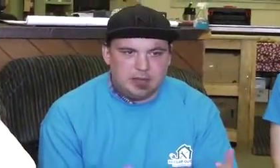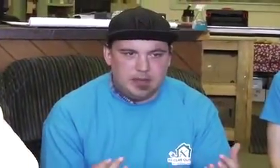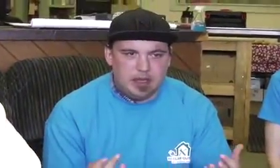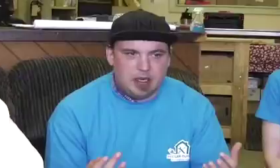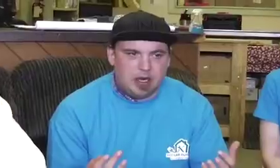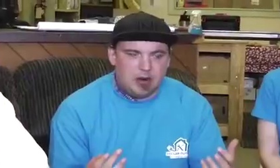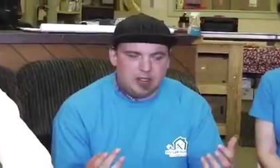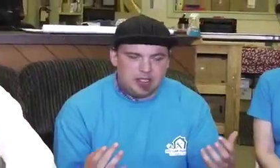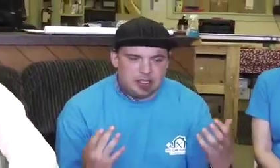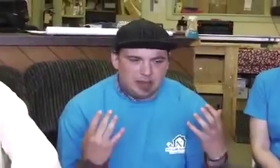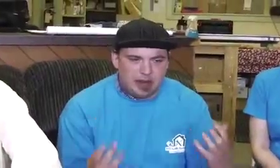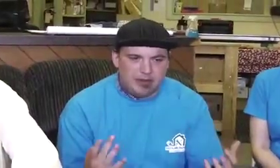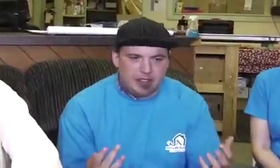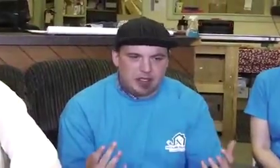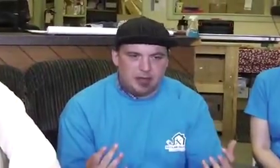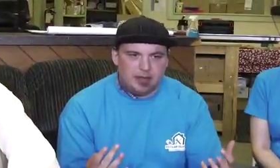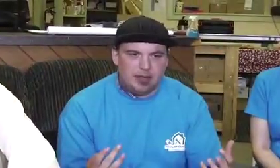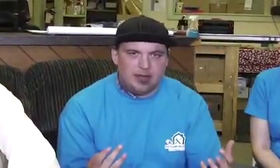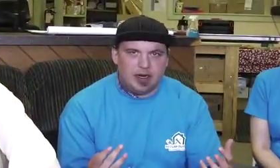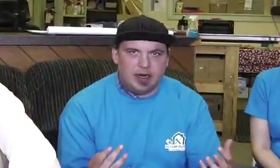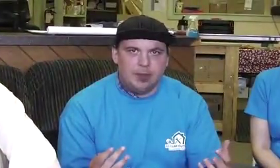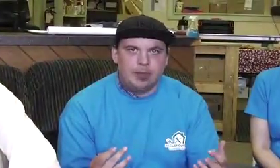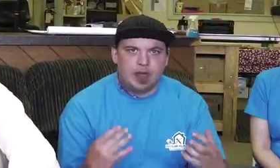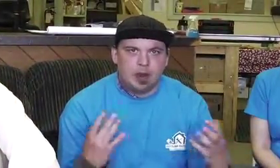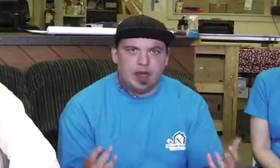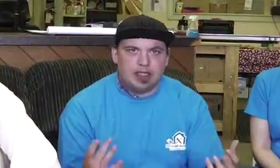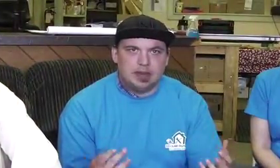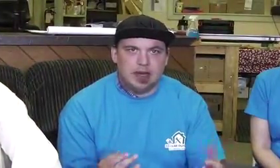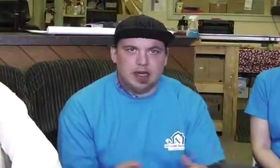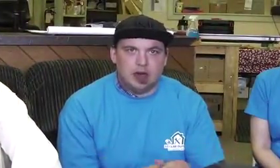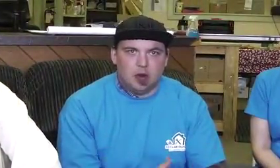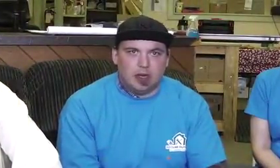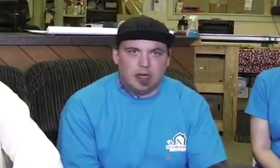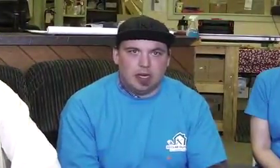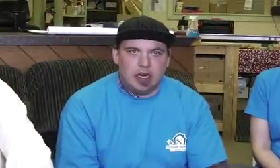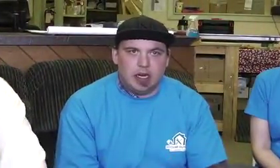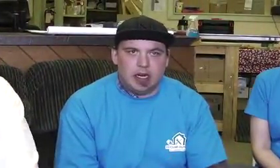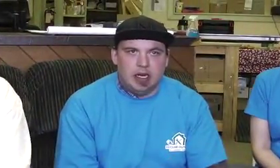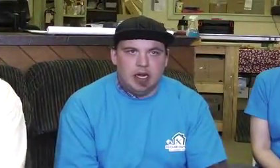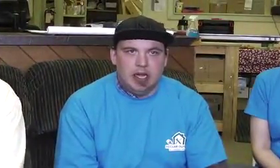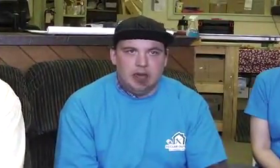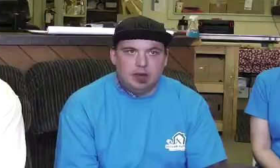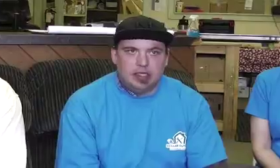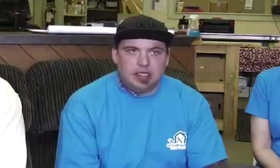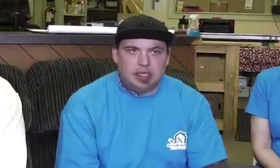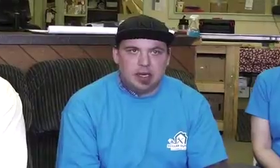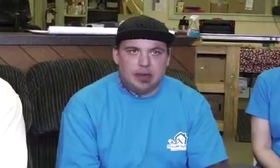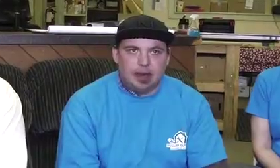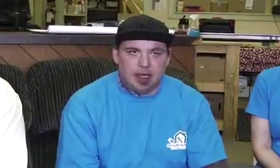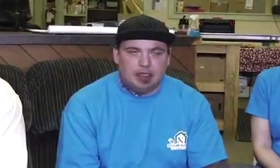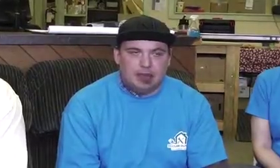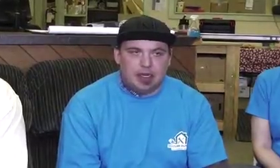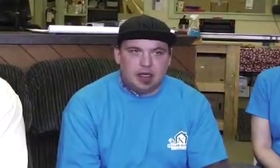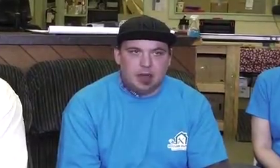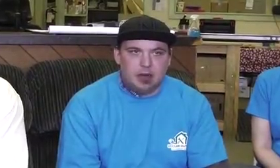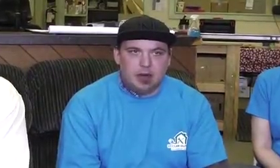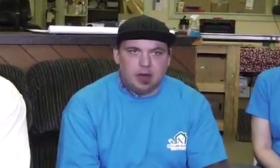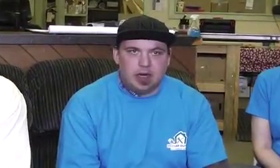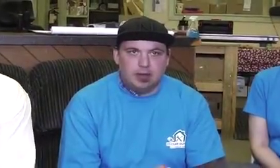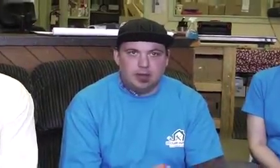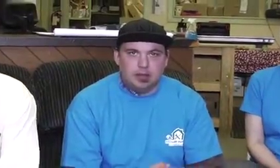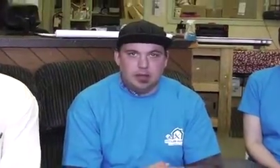ways, not just beneficial, but very widespread and open, and it was just a positive thing to